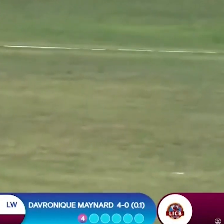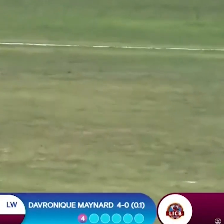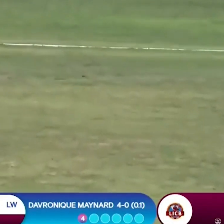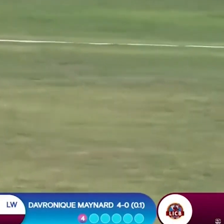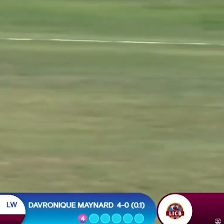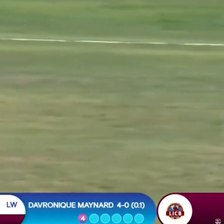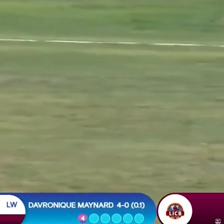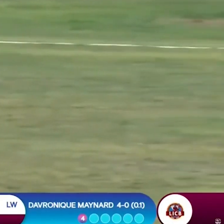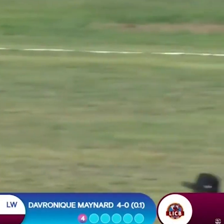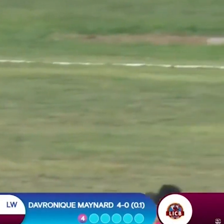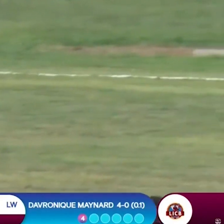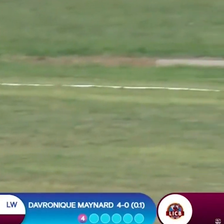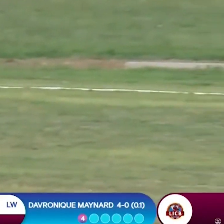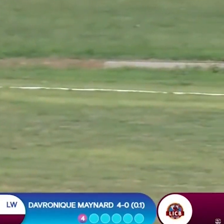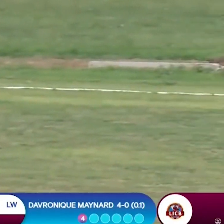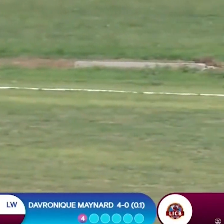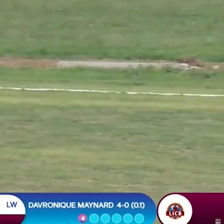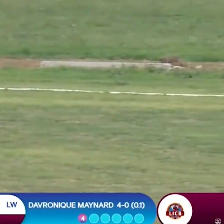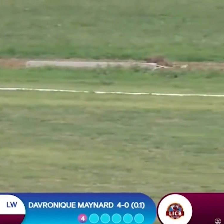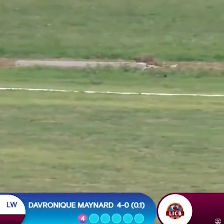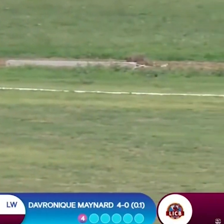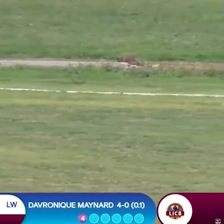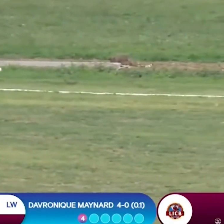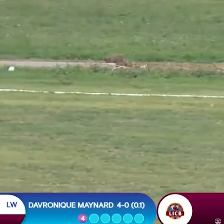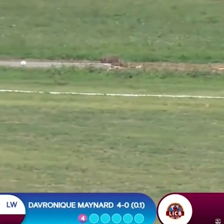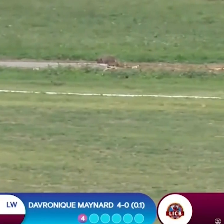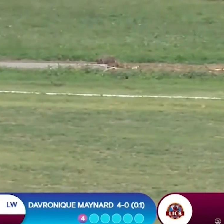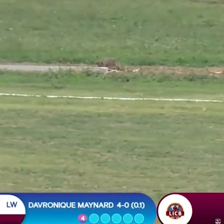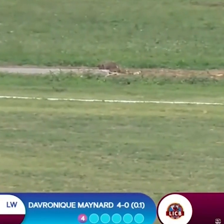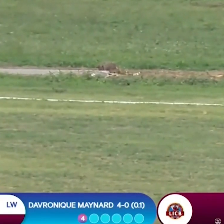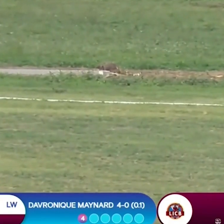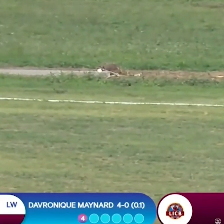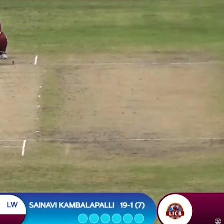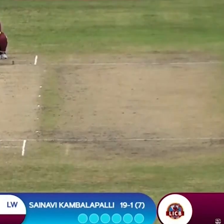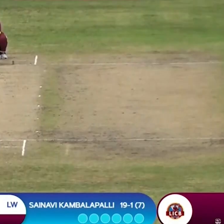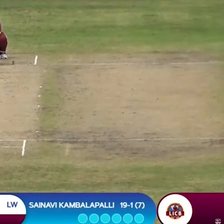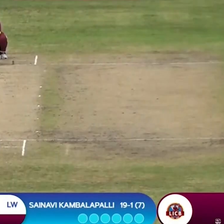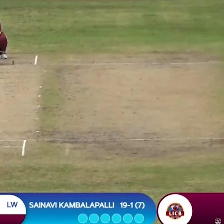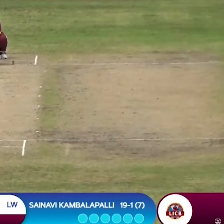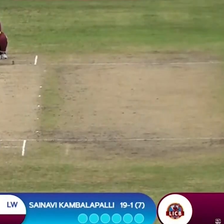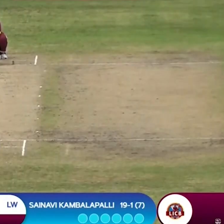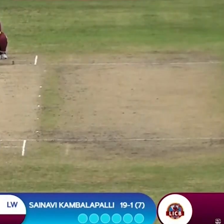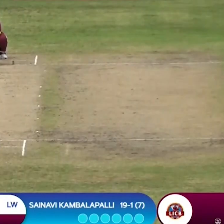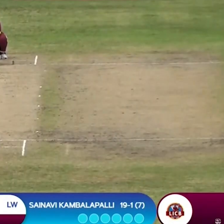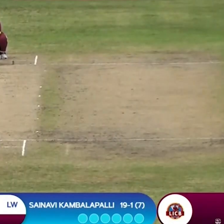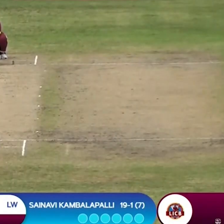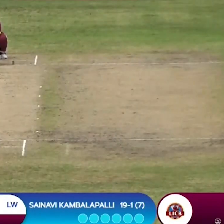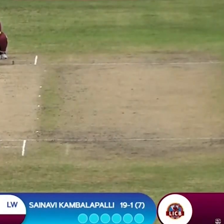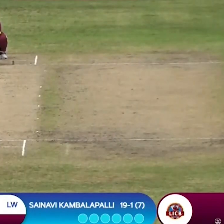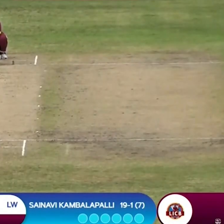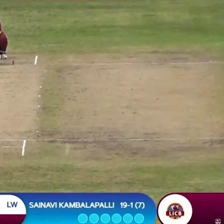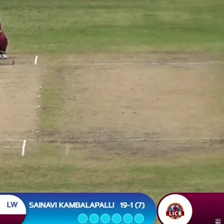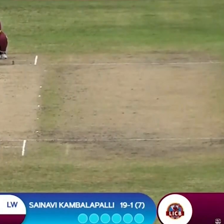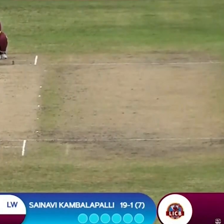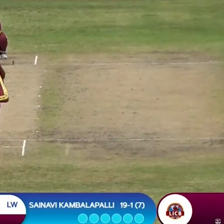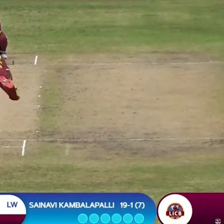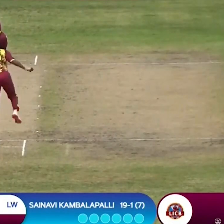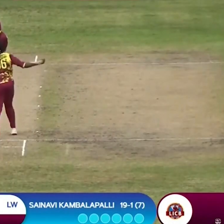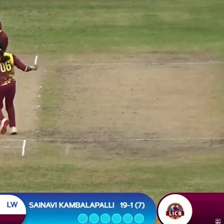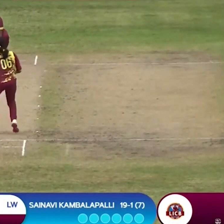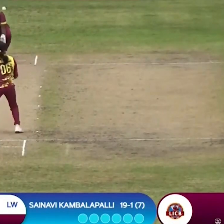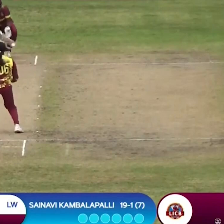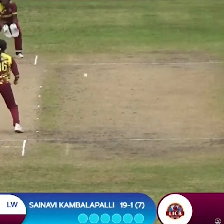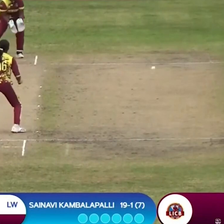same area, this time it's traveling a bit slowly, but could get there also. 4 more. But the Leeward Islands, they would have to get wickets and get them